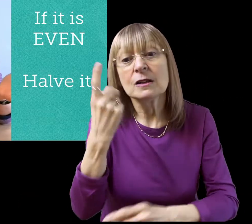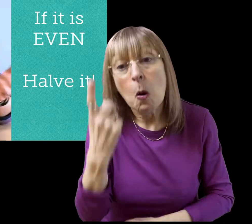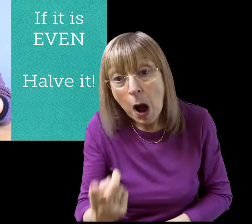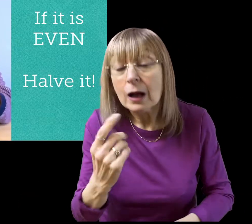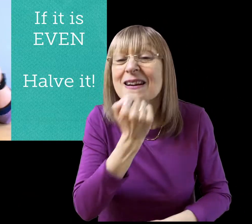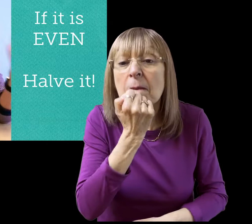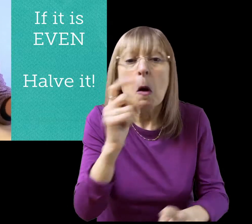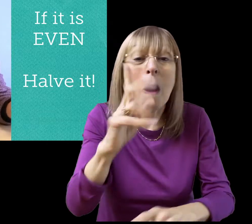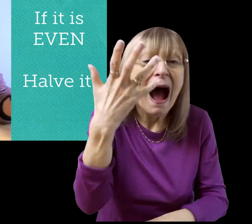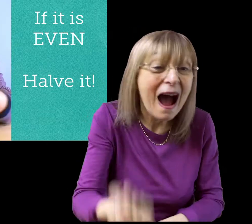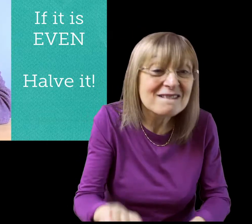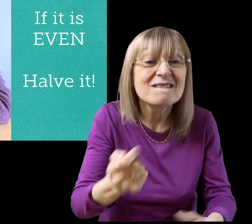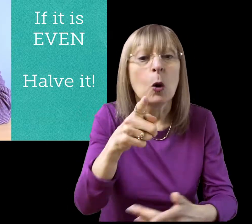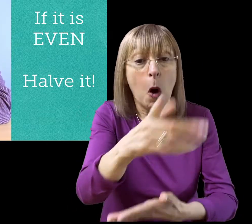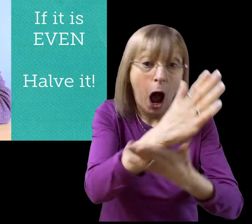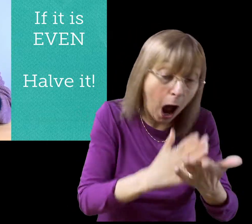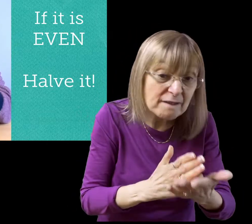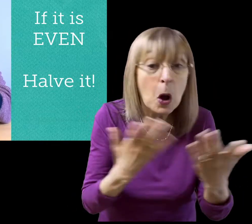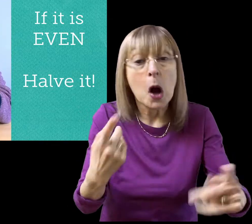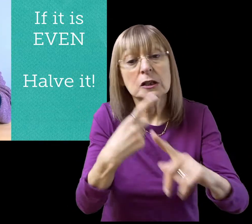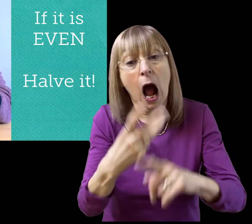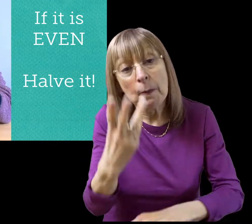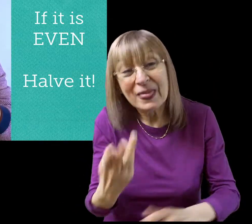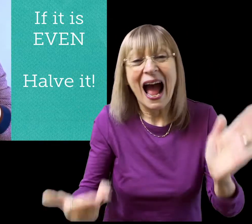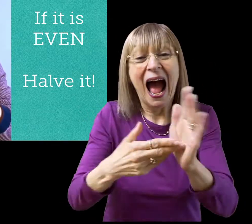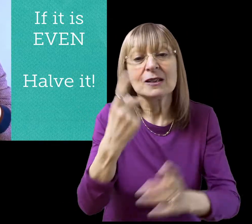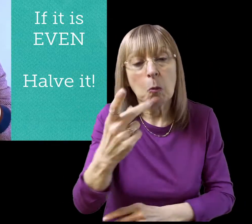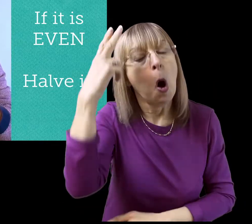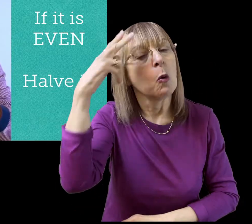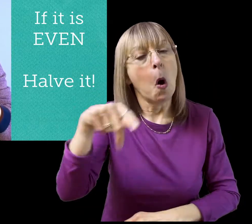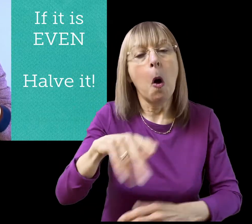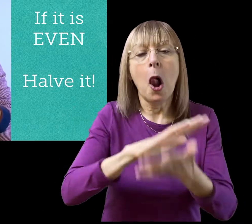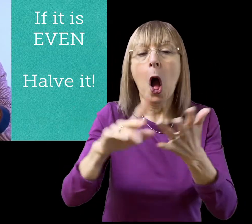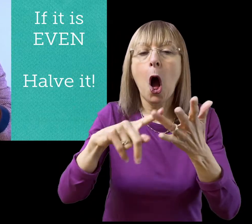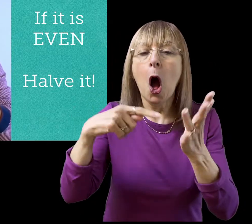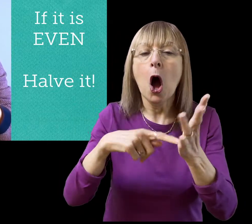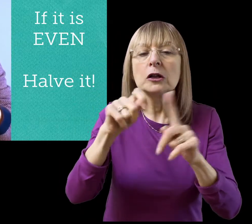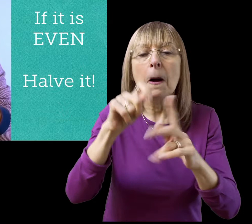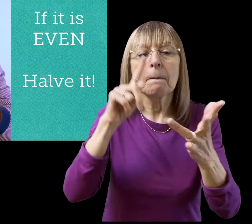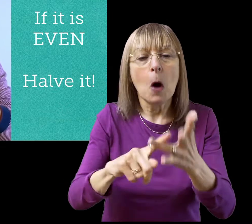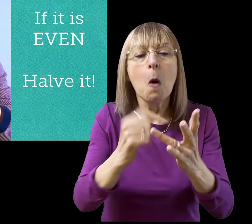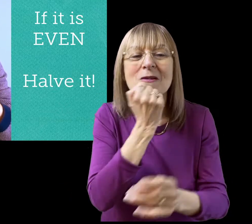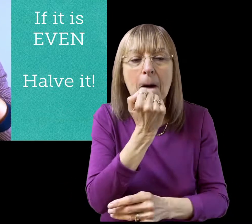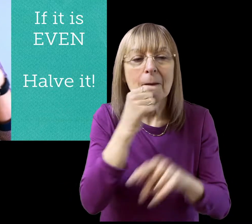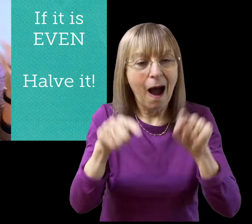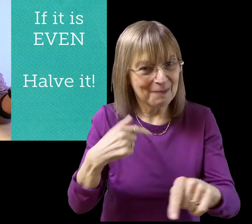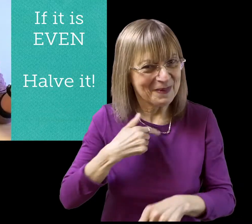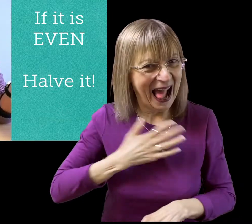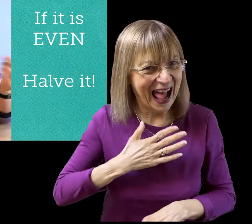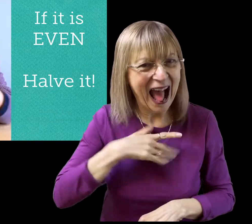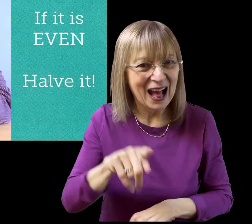whichever number you're on, you're half or you triple plus 1. Sometimes these are called HOPTO numbers. I quite like that because you